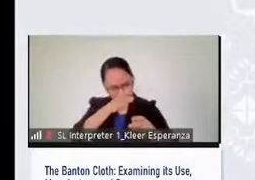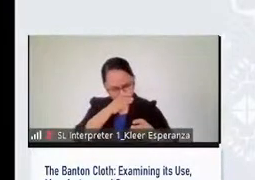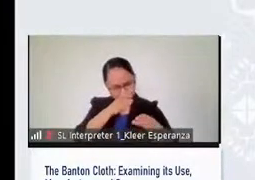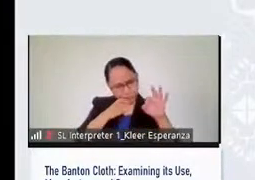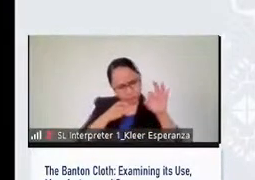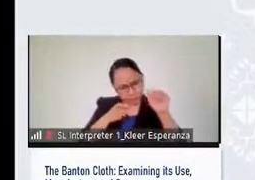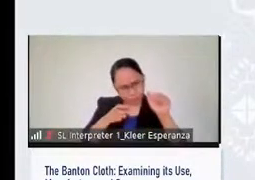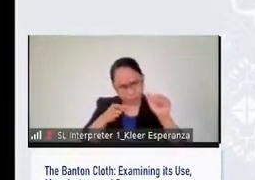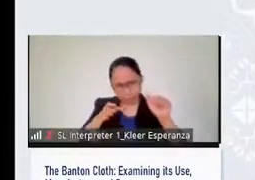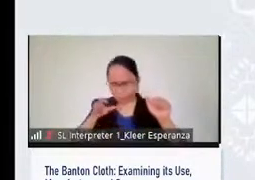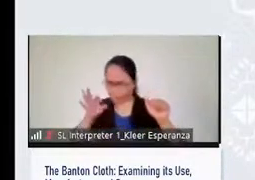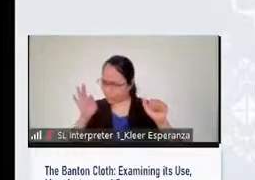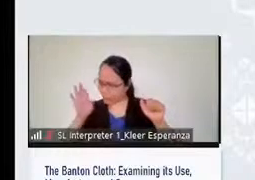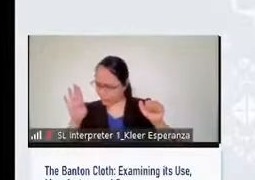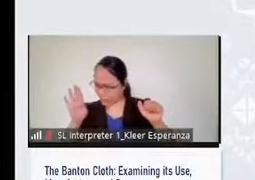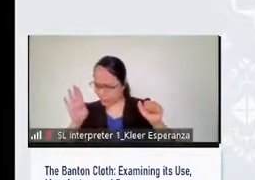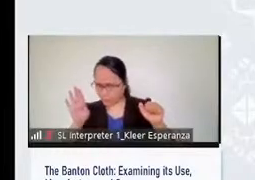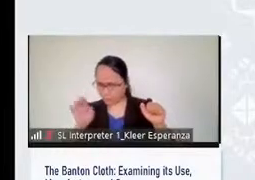B are not made of silk.